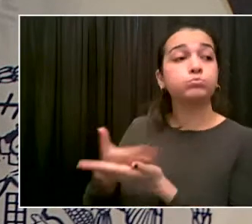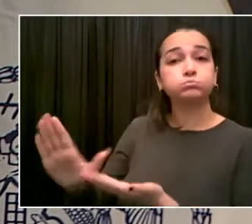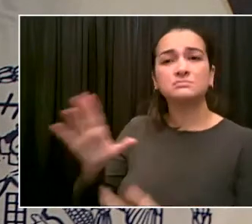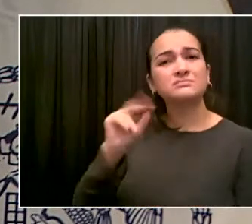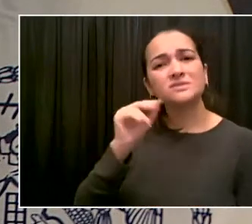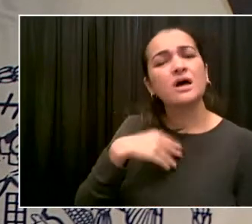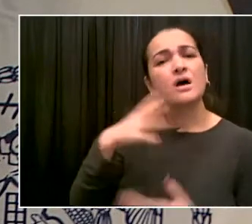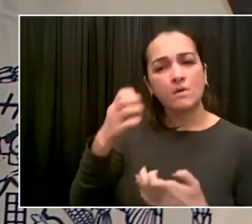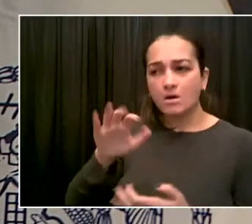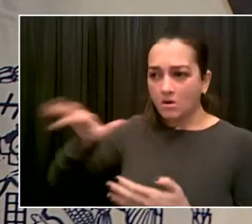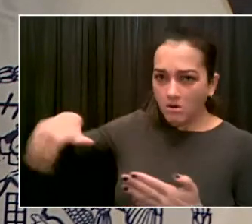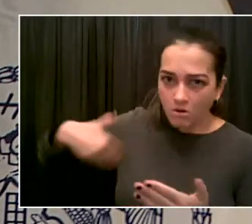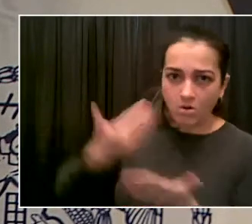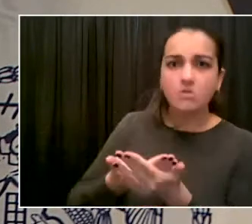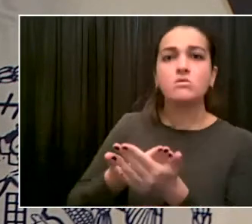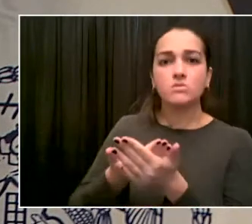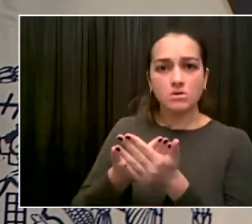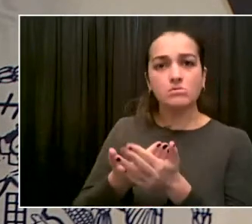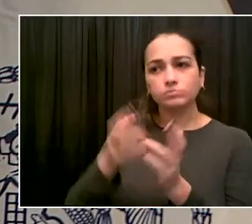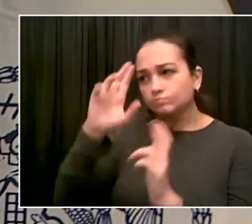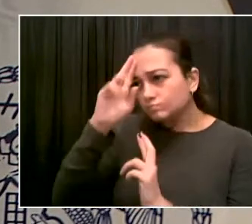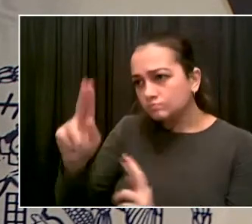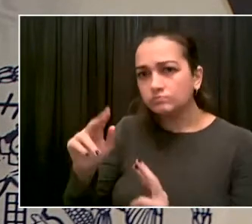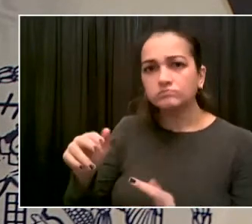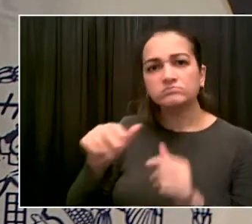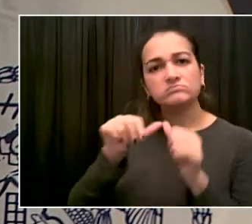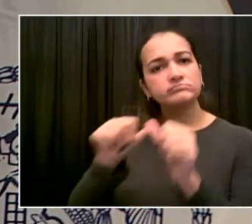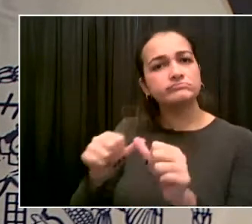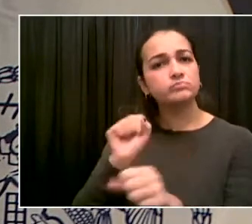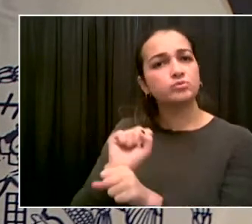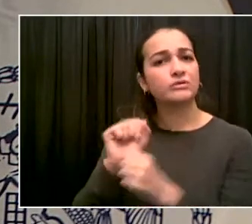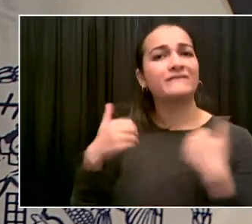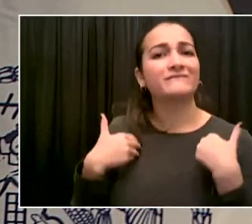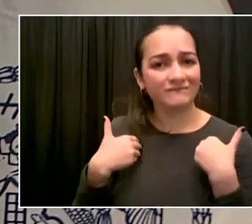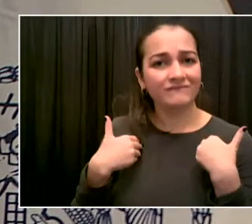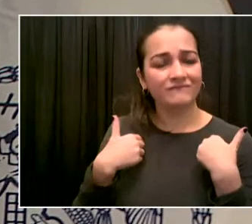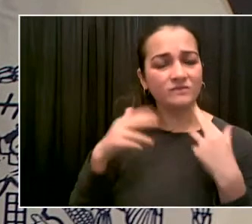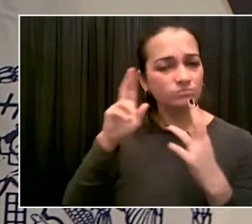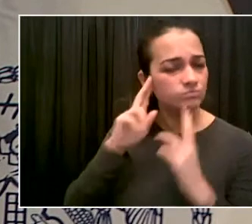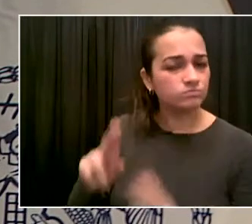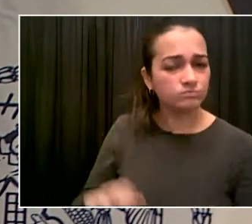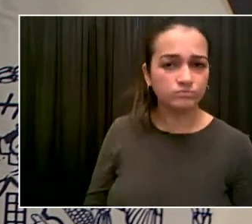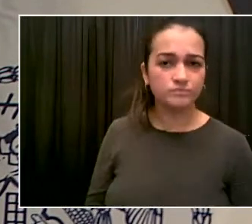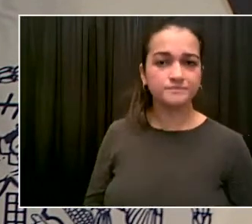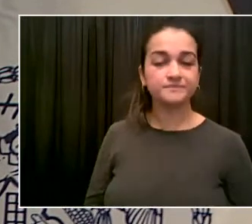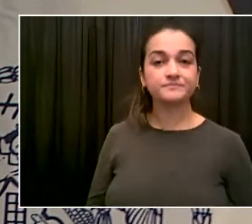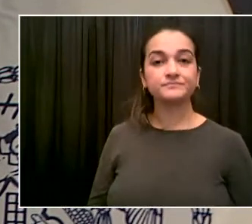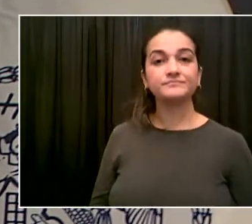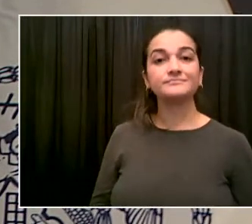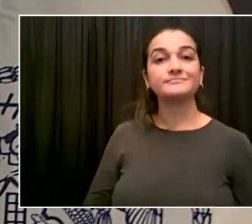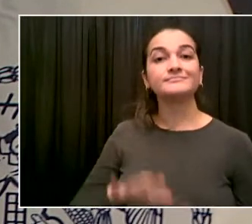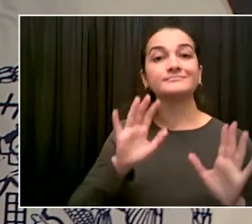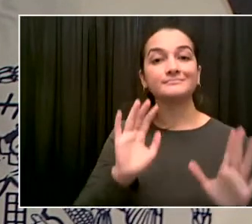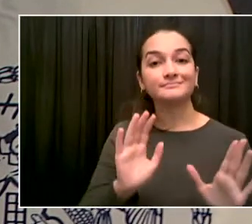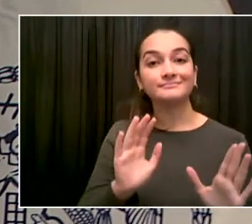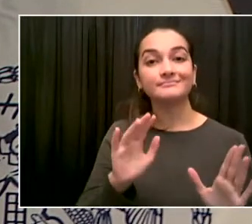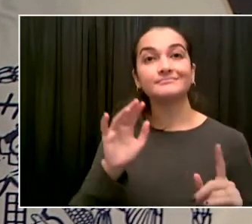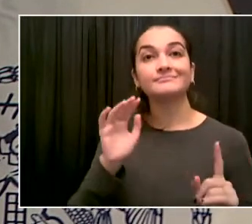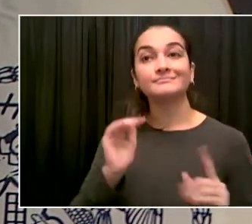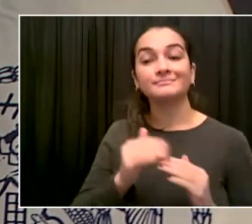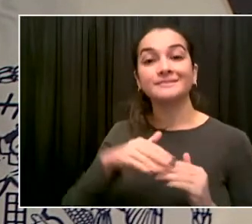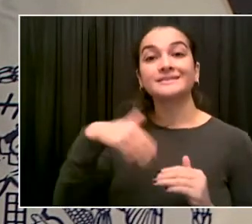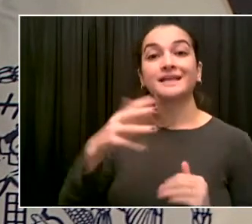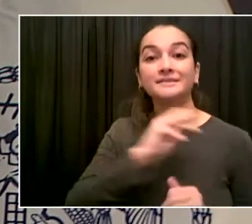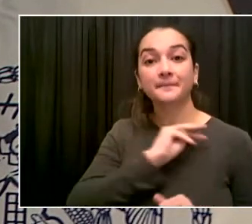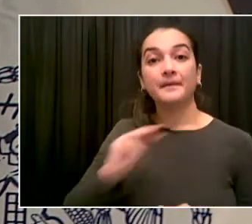Look, future leaders are going to determine what makes sense, how we handle things in the future, what our means are, and what we